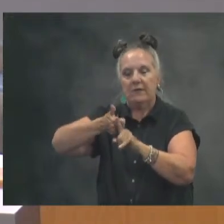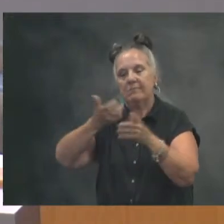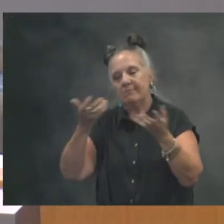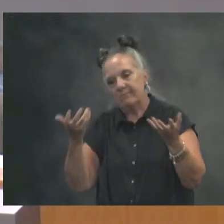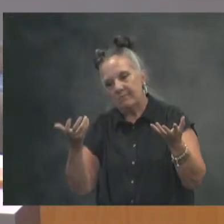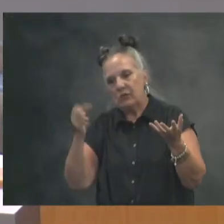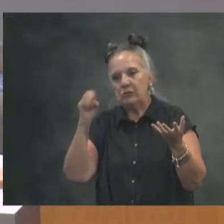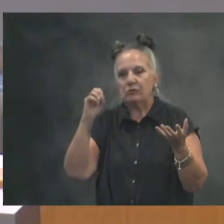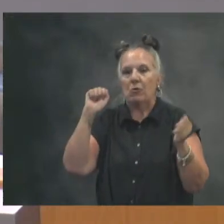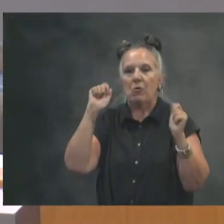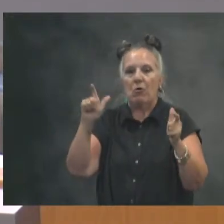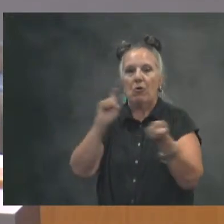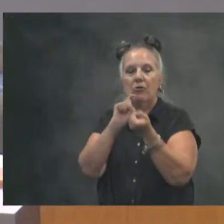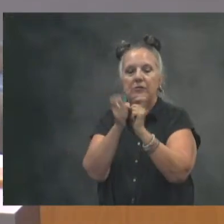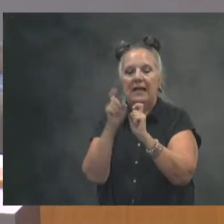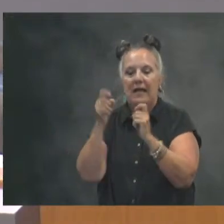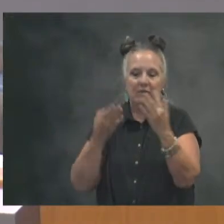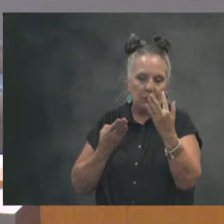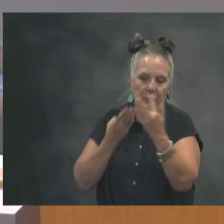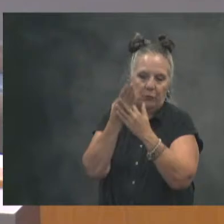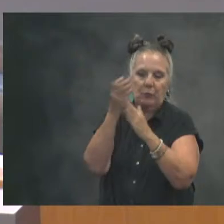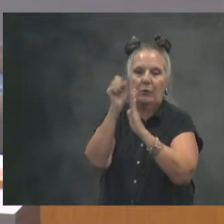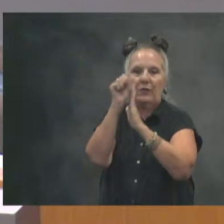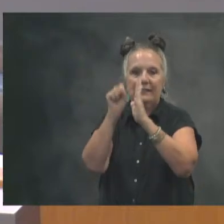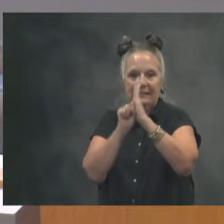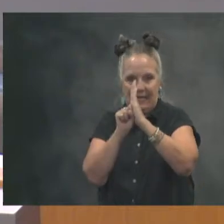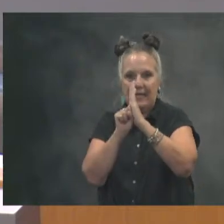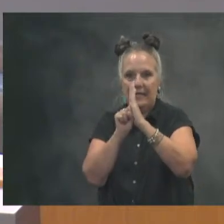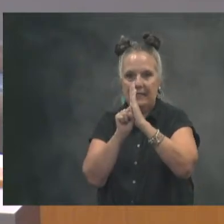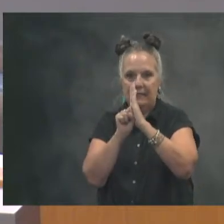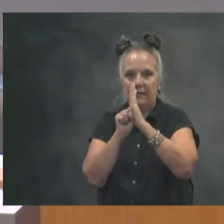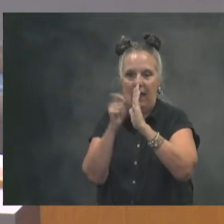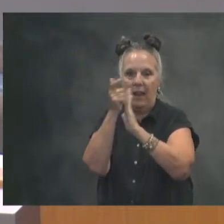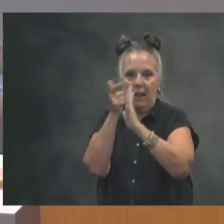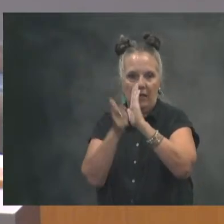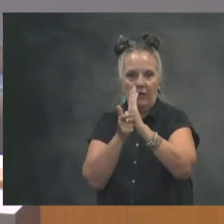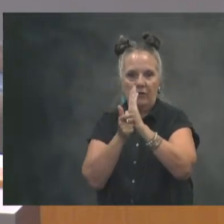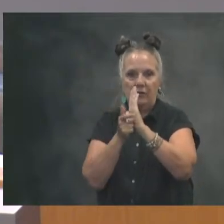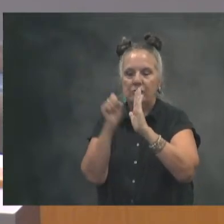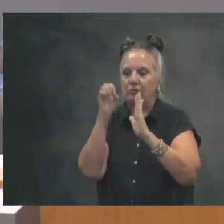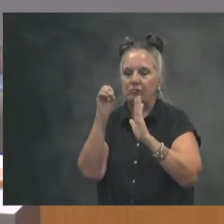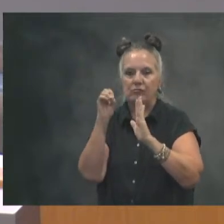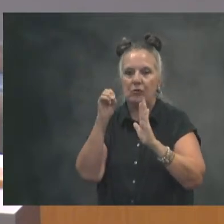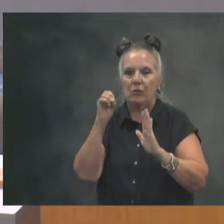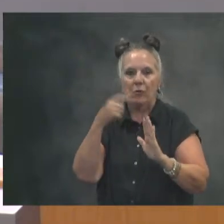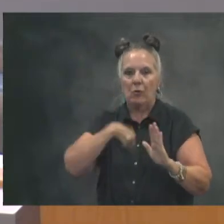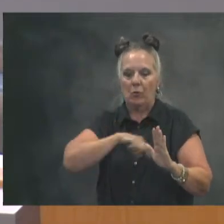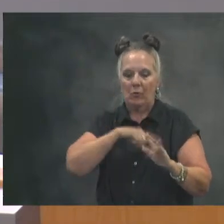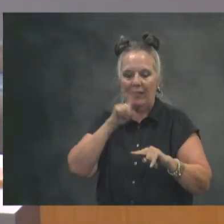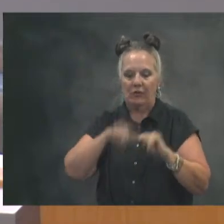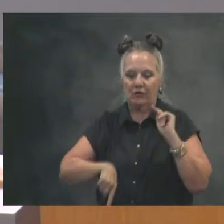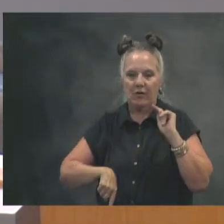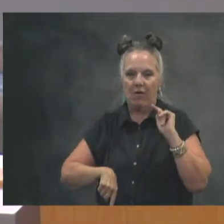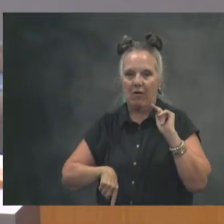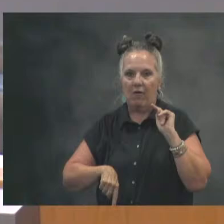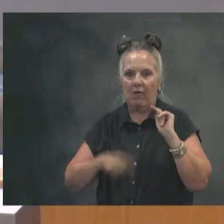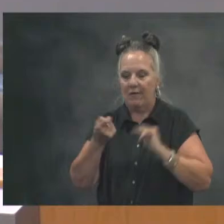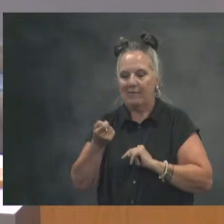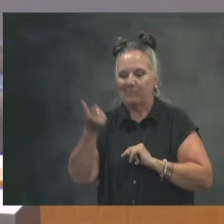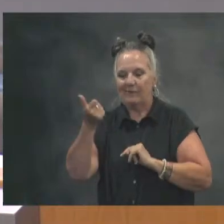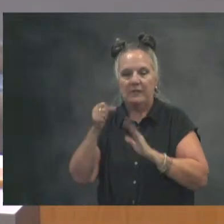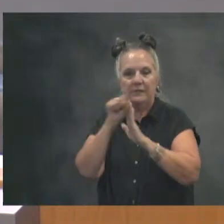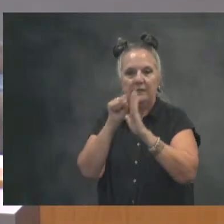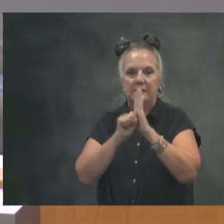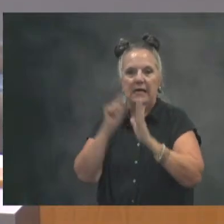So all changes like that have to go through the state legislature, but that would have not been undone arbitrarily by the state